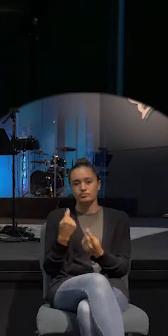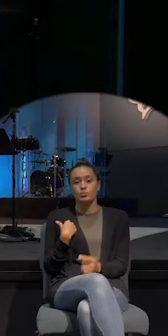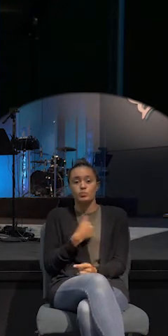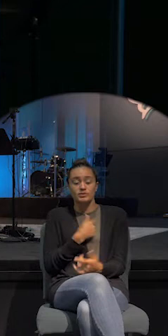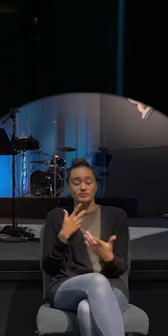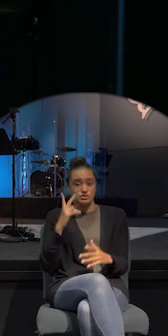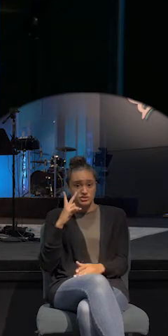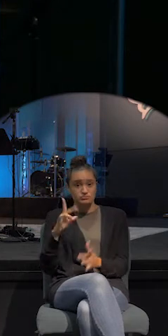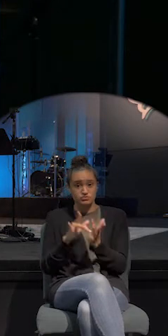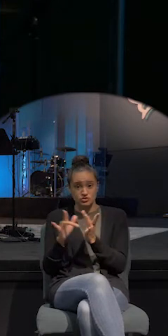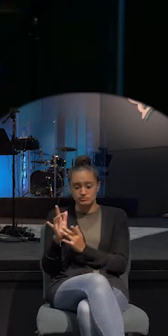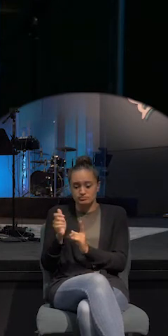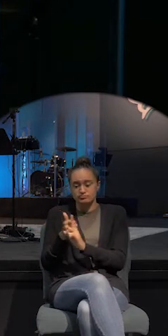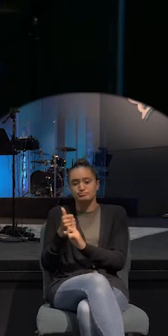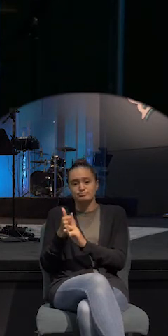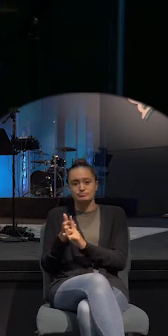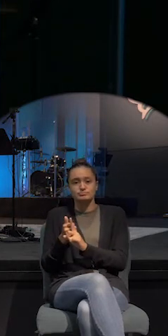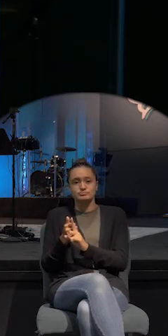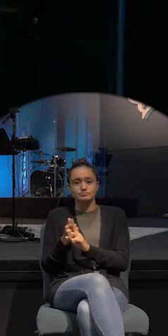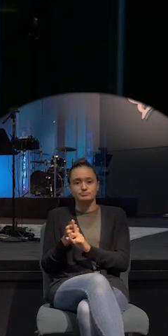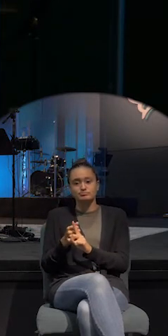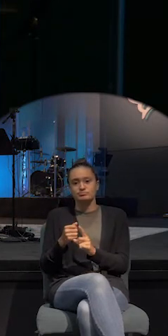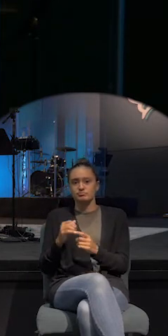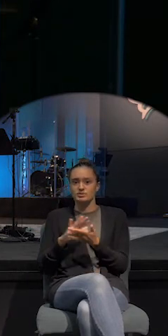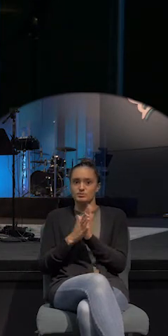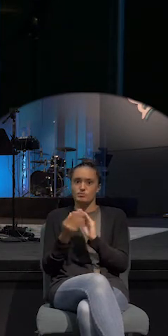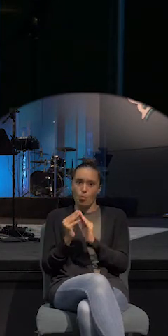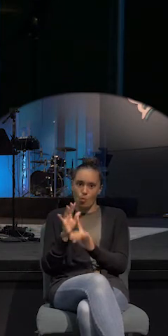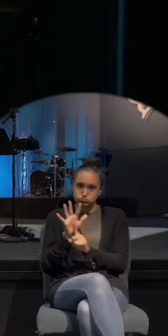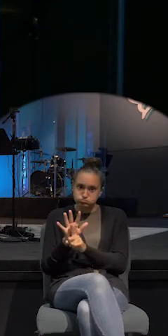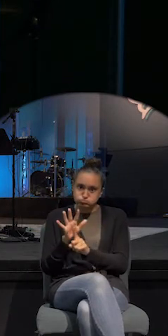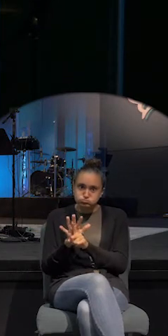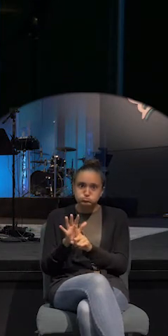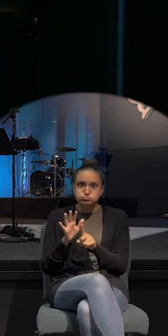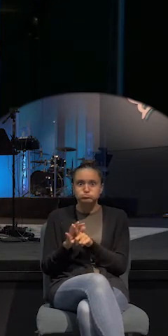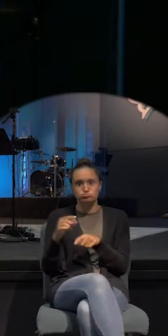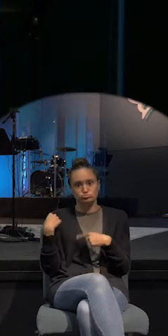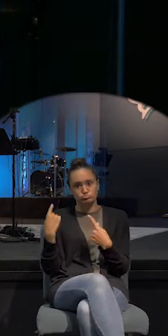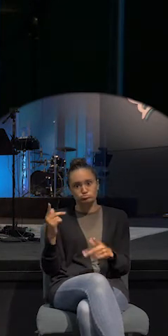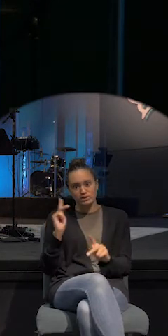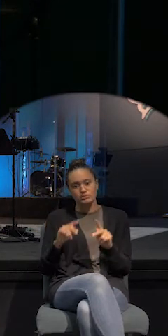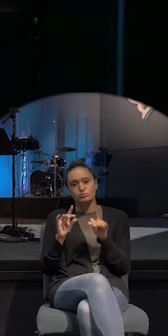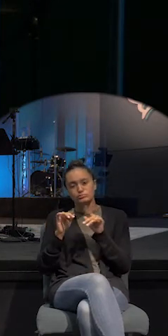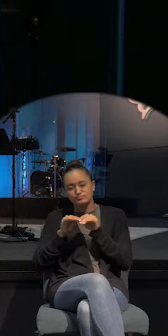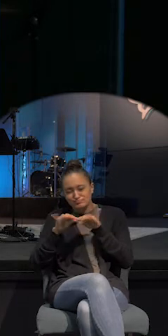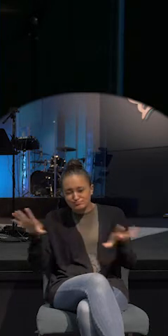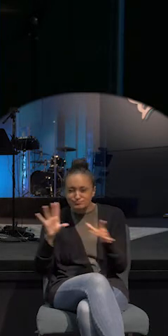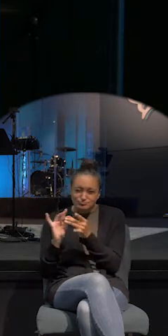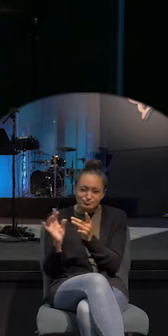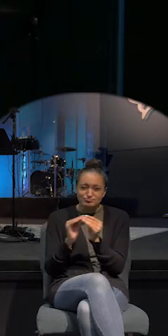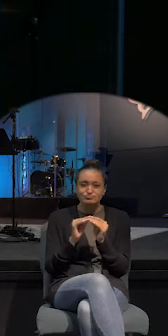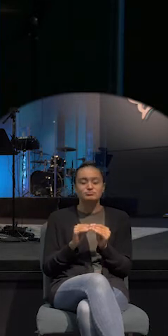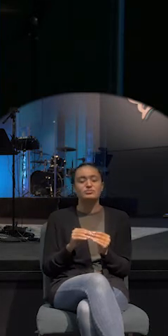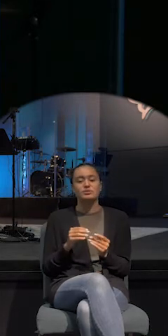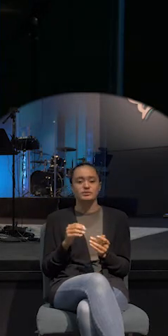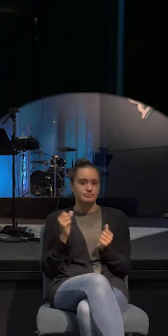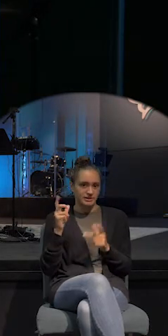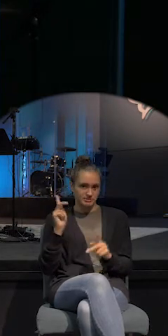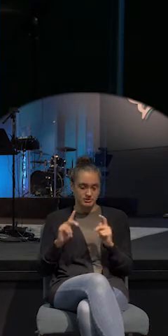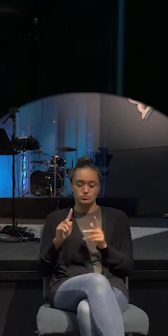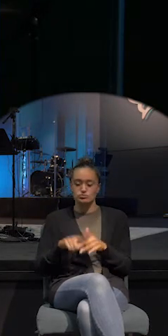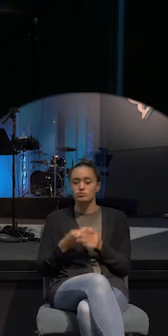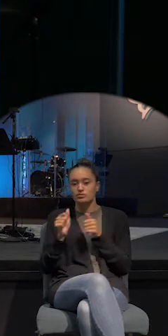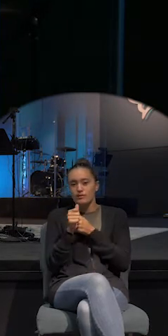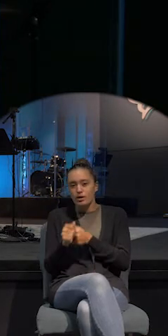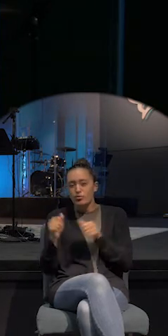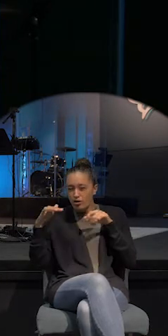Jesus is presently growing in fame. He's become very popular, and many are beginning to follow him, and many